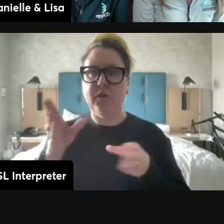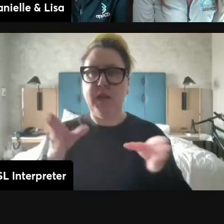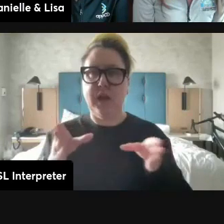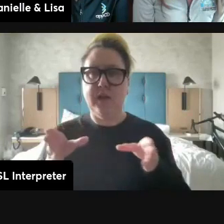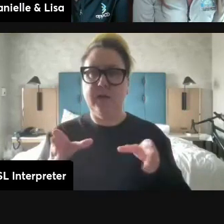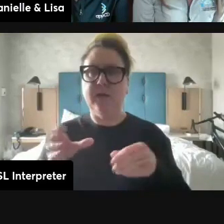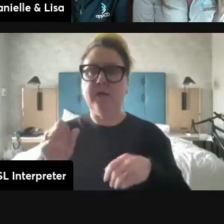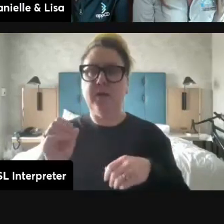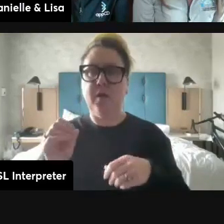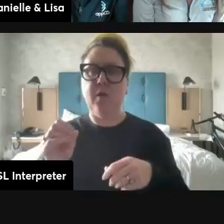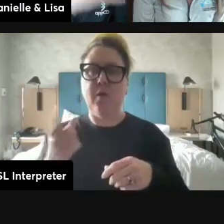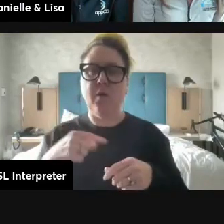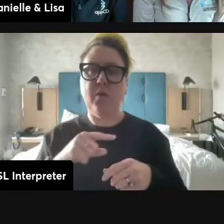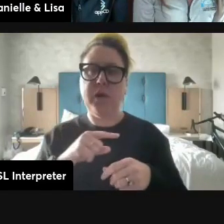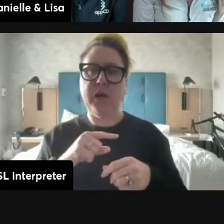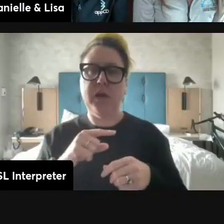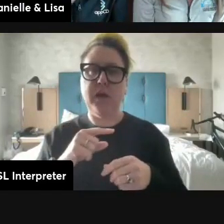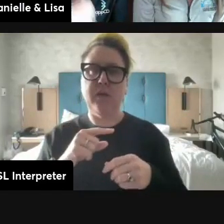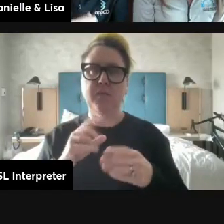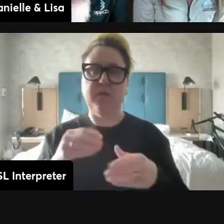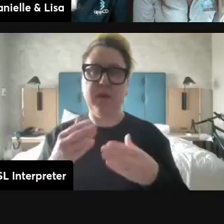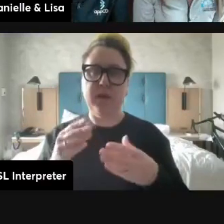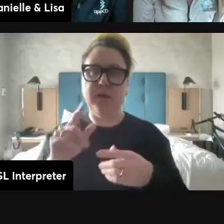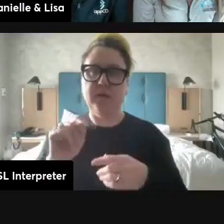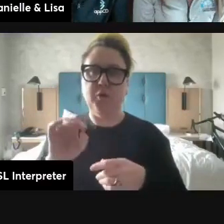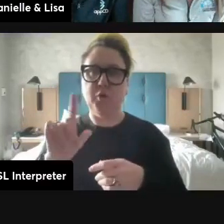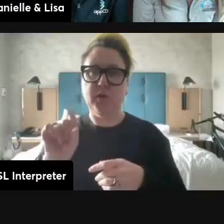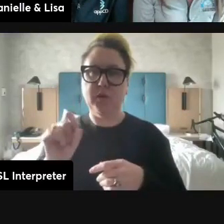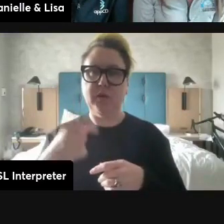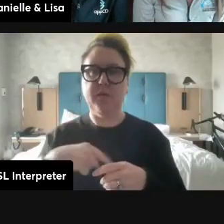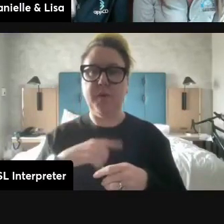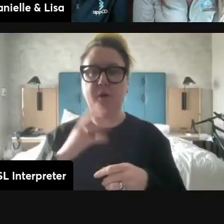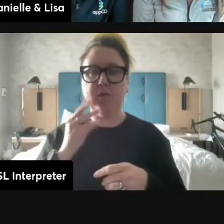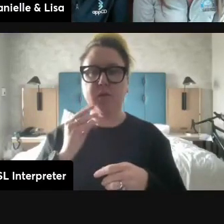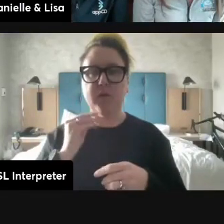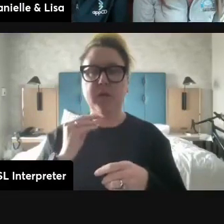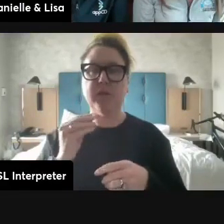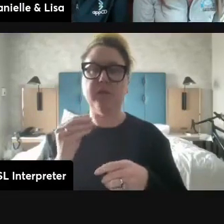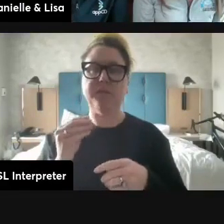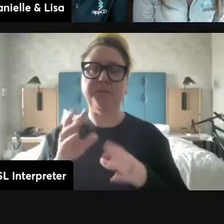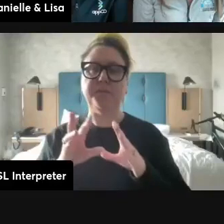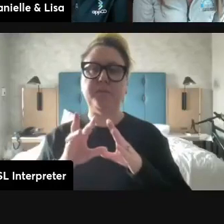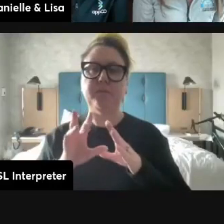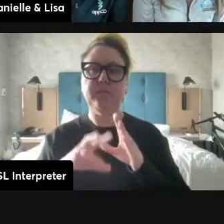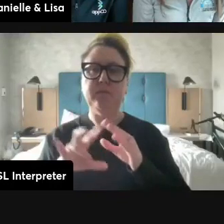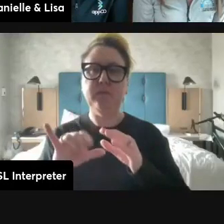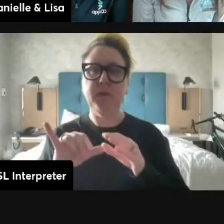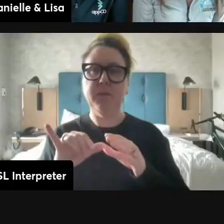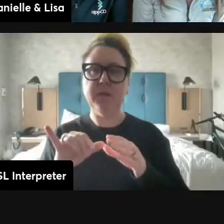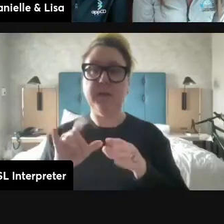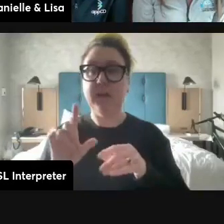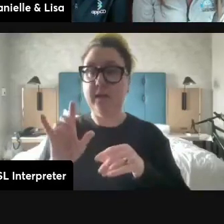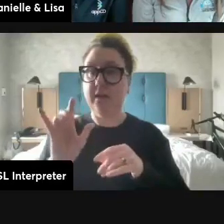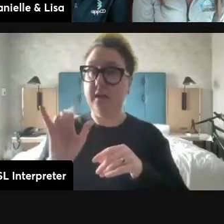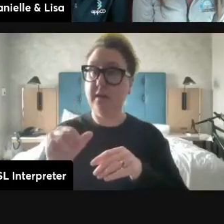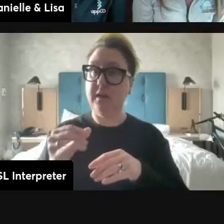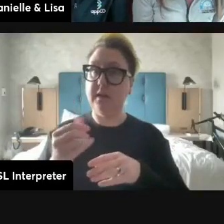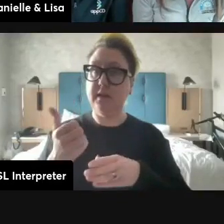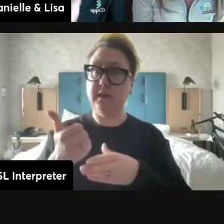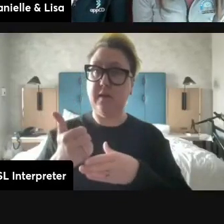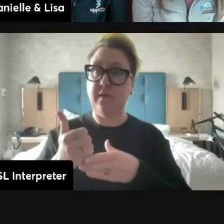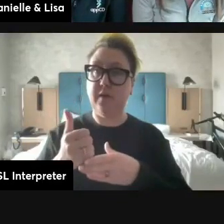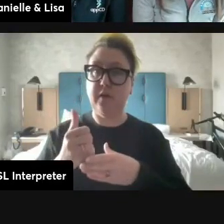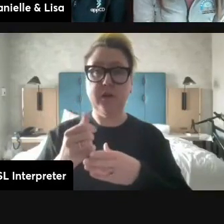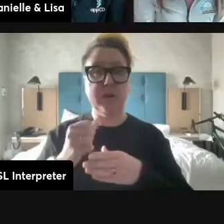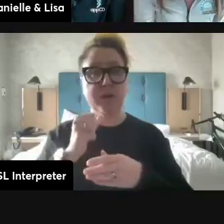our experience. We provided tools and said, basically, look, this is useful. Don't you think it's